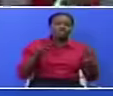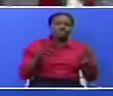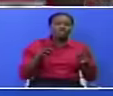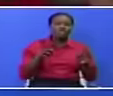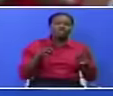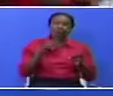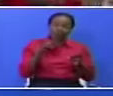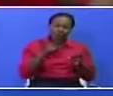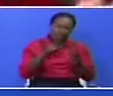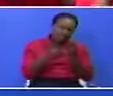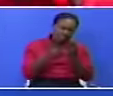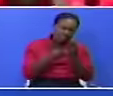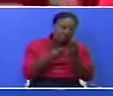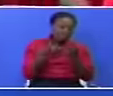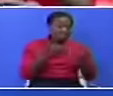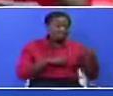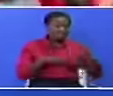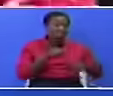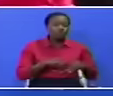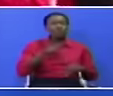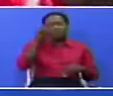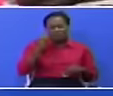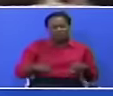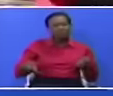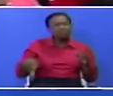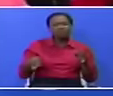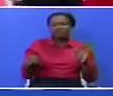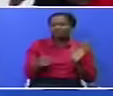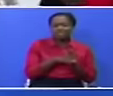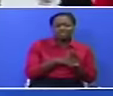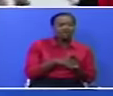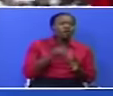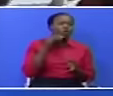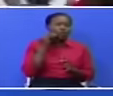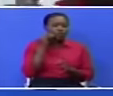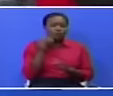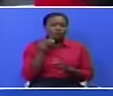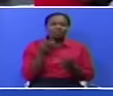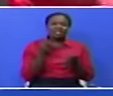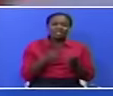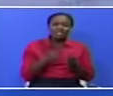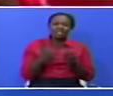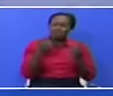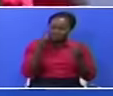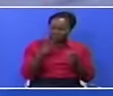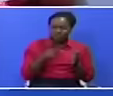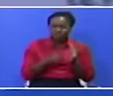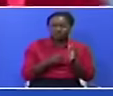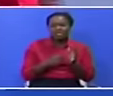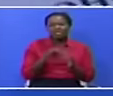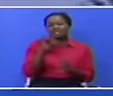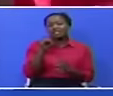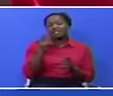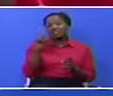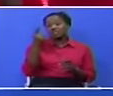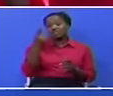who've been implicated in these particular scandals, they must go home. And that is the message that they've been trying, of course, to air. This is just a first of